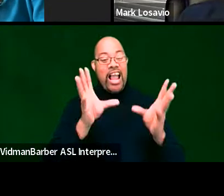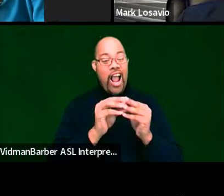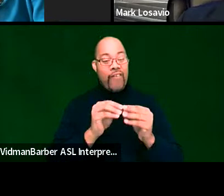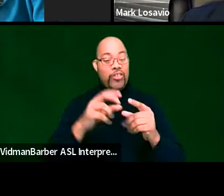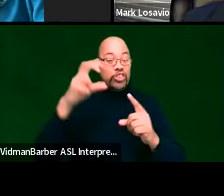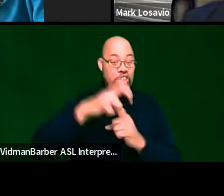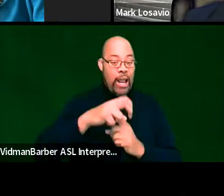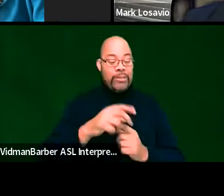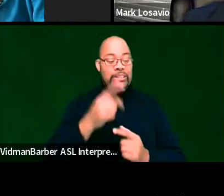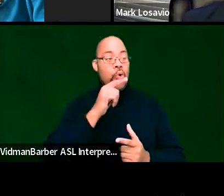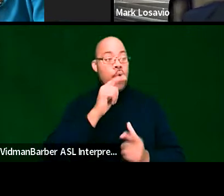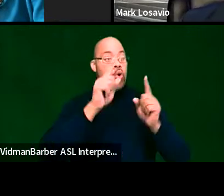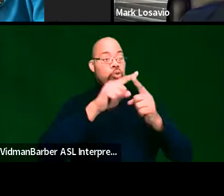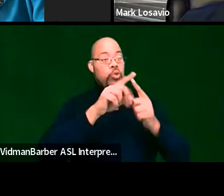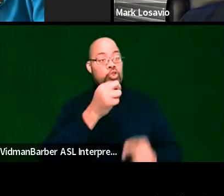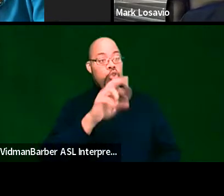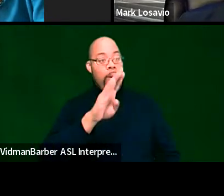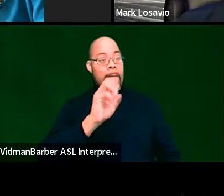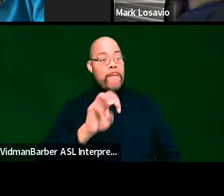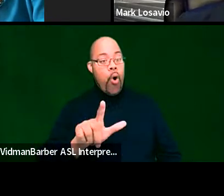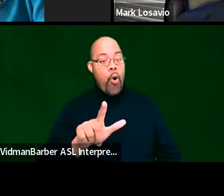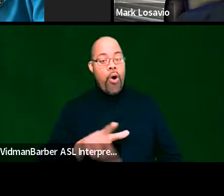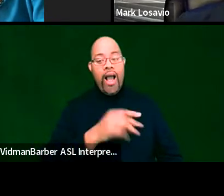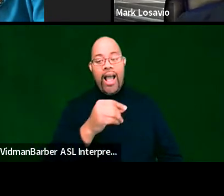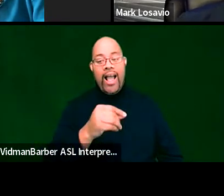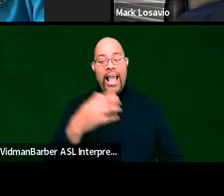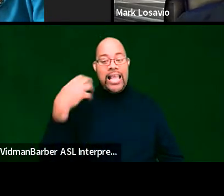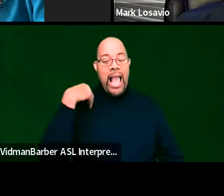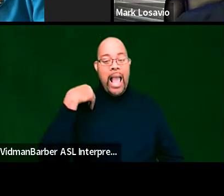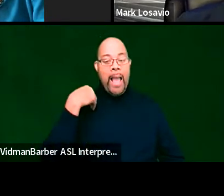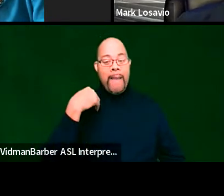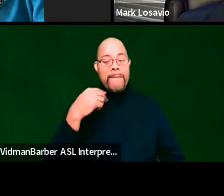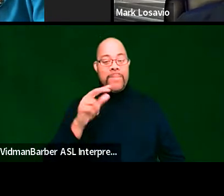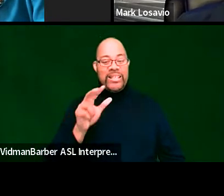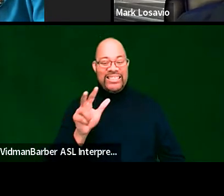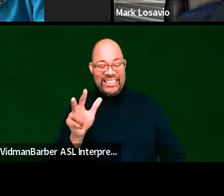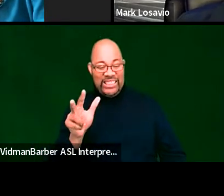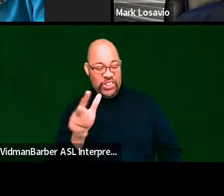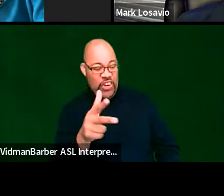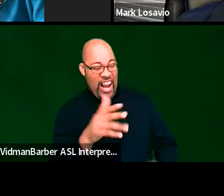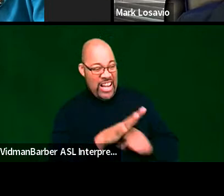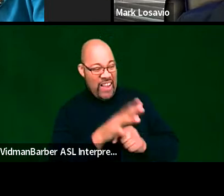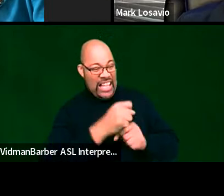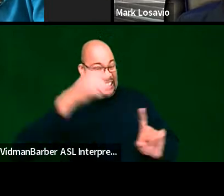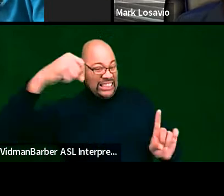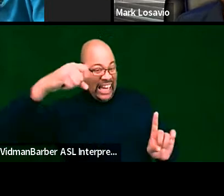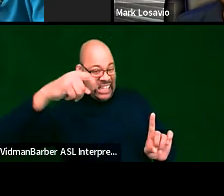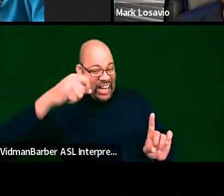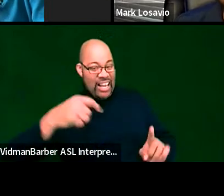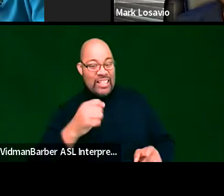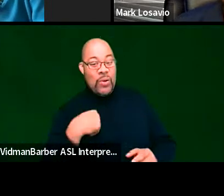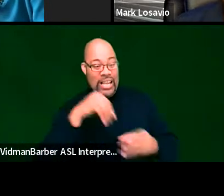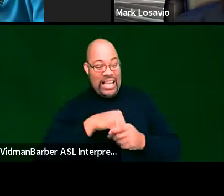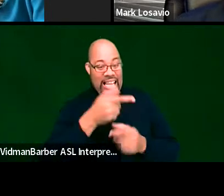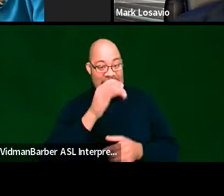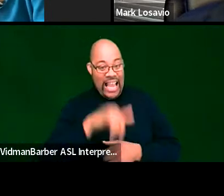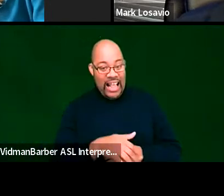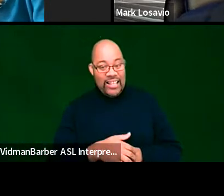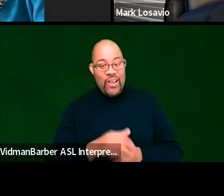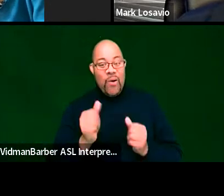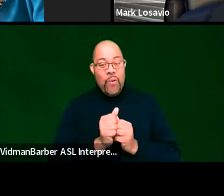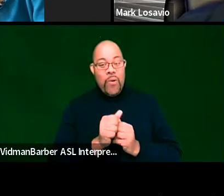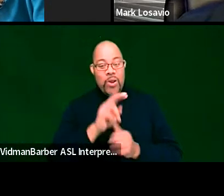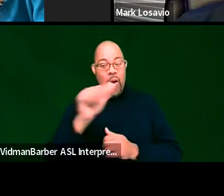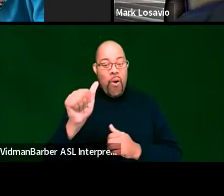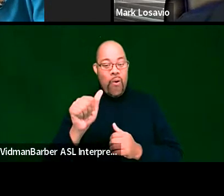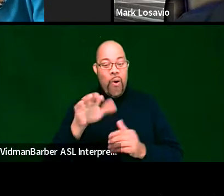the game to see who goes to the Super Bowl. And the captain turned that ship just enough to get us a signal. And so we're in the galley with the NOAA